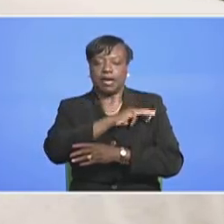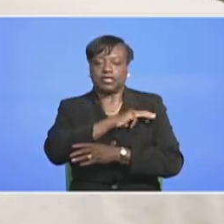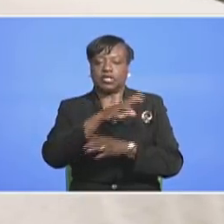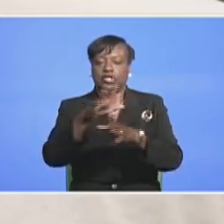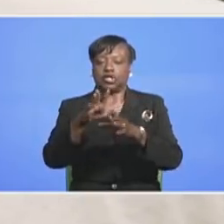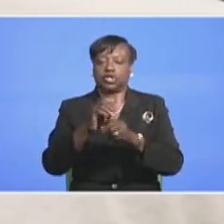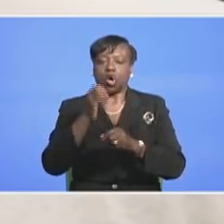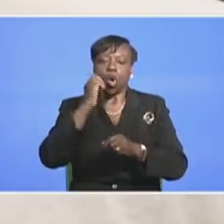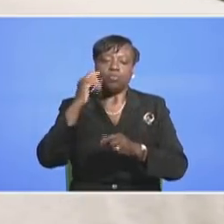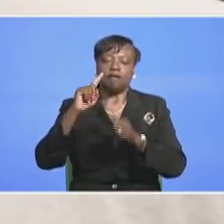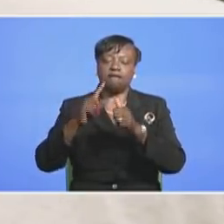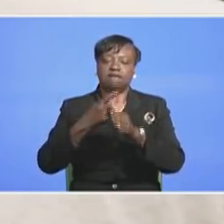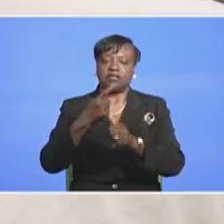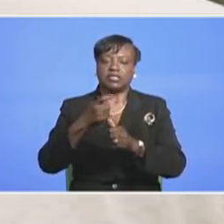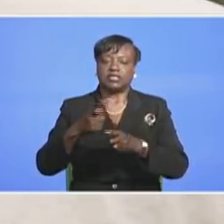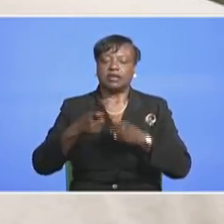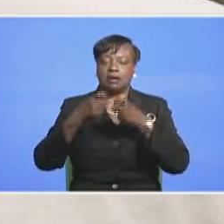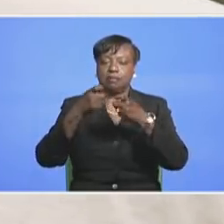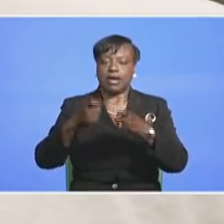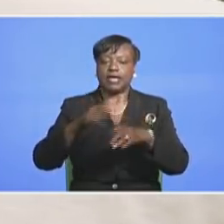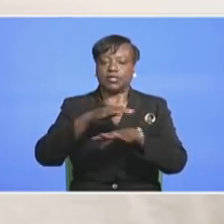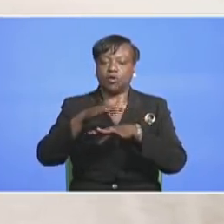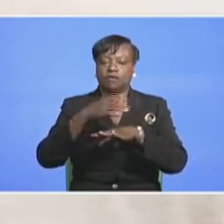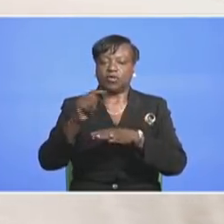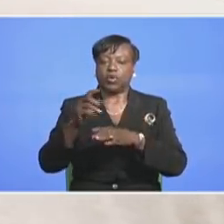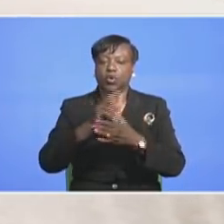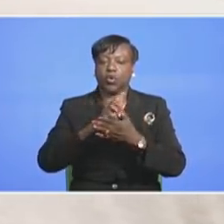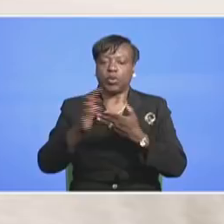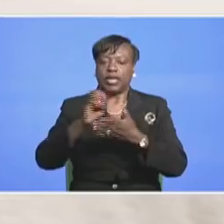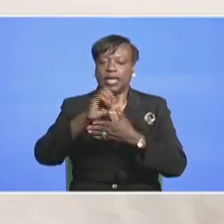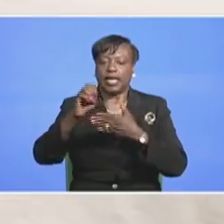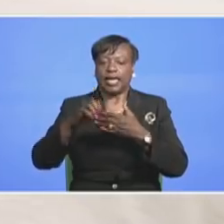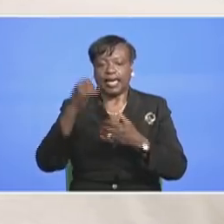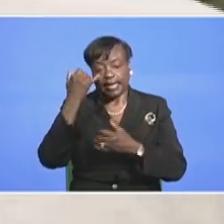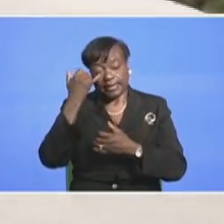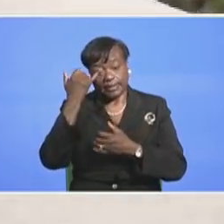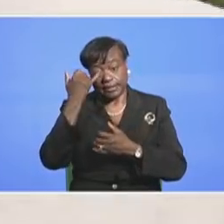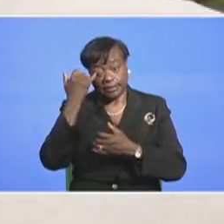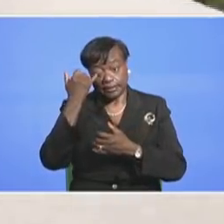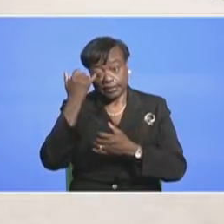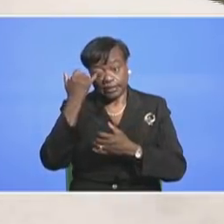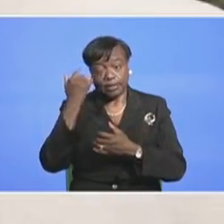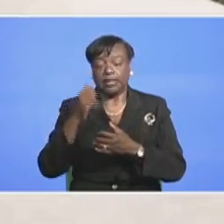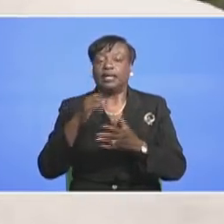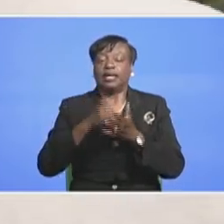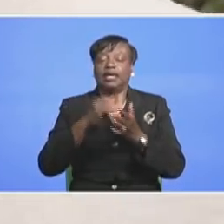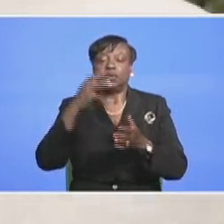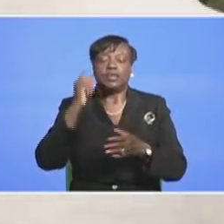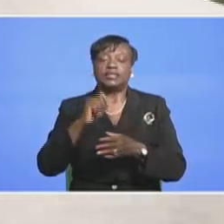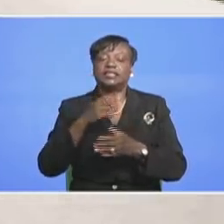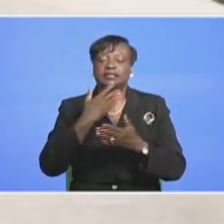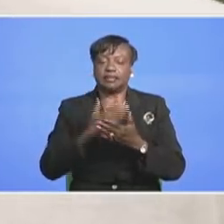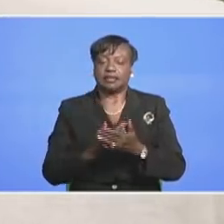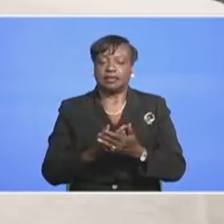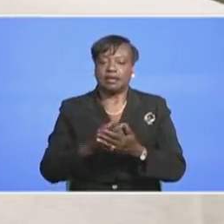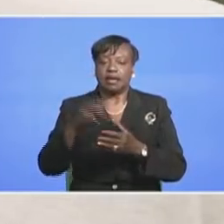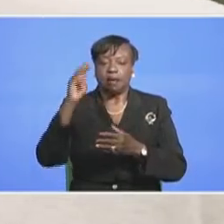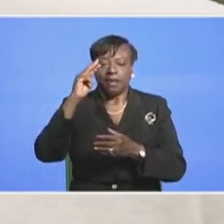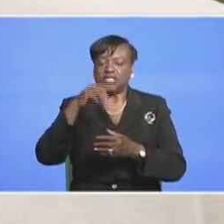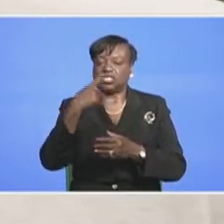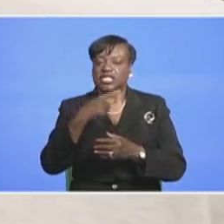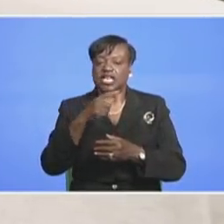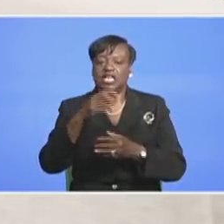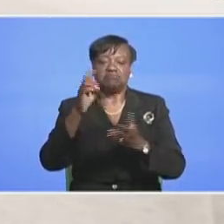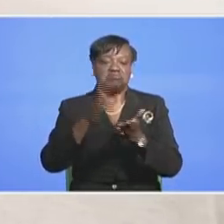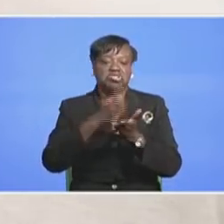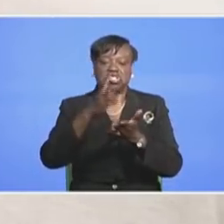Snapper Tournament in Andros over the weekend. Even though it was an impressive haul, Marshall said he can double that on any